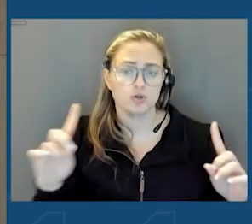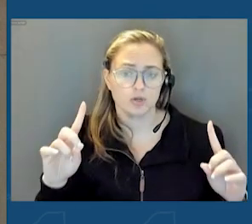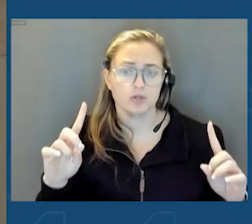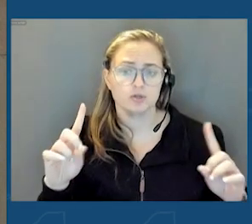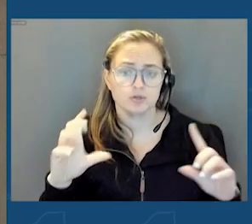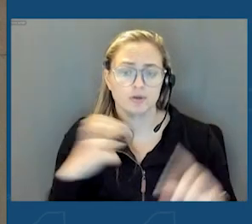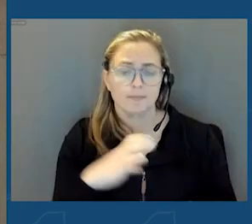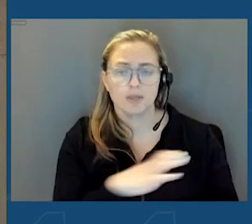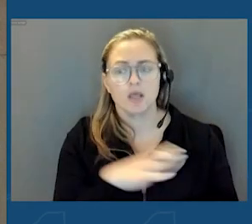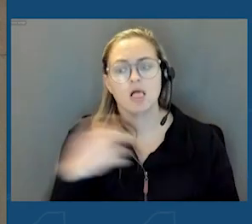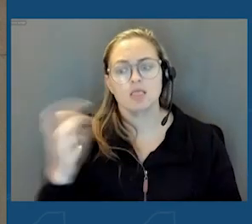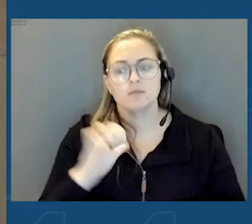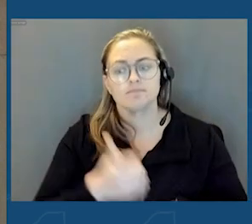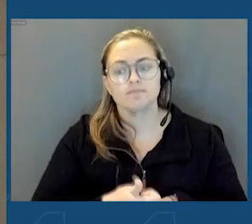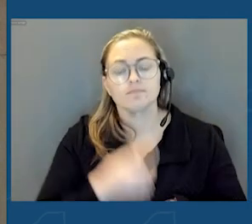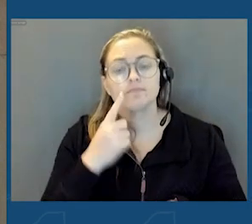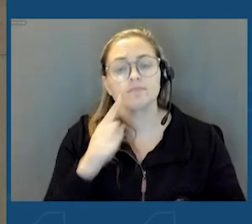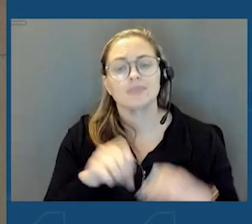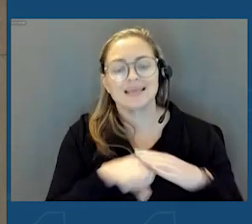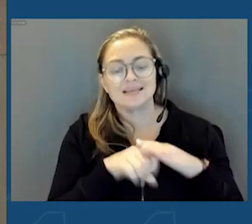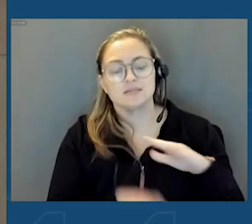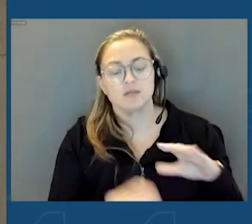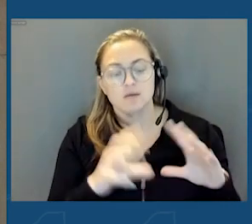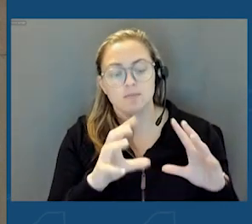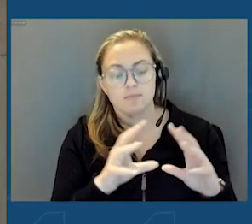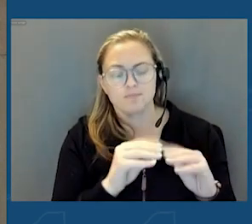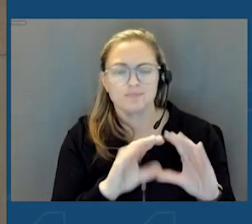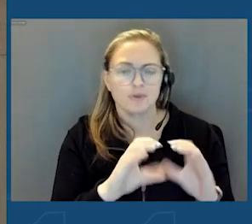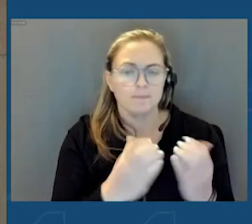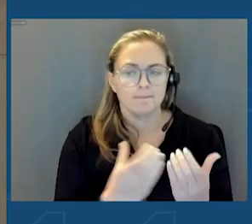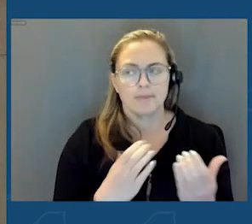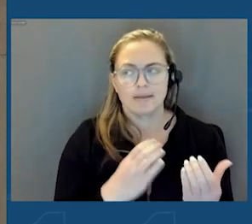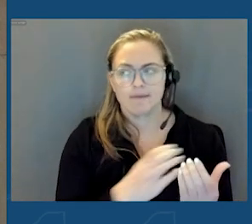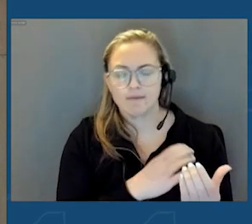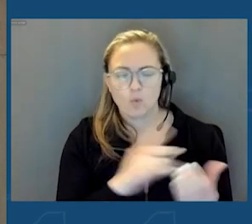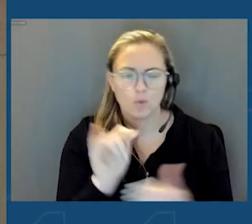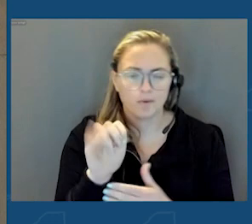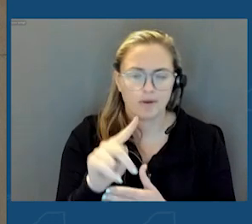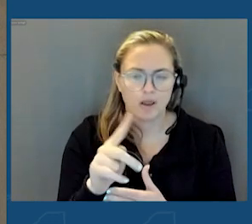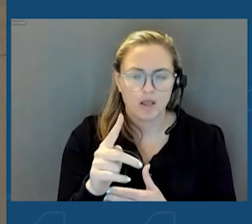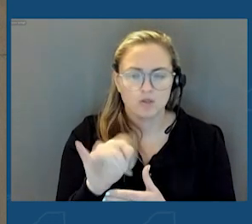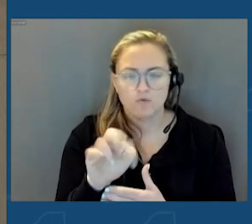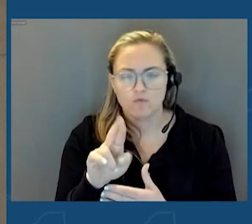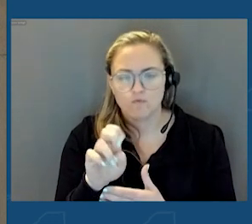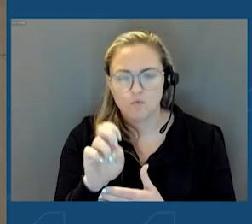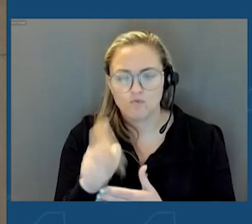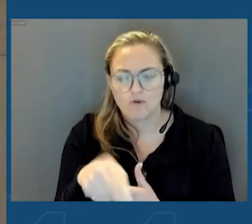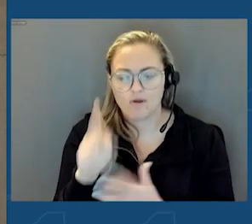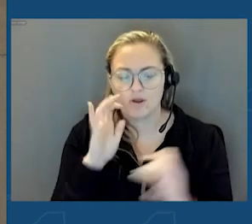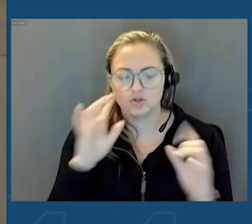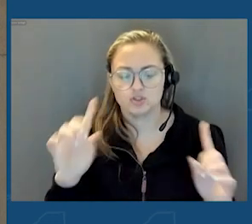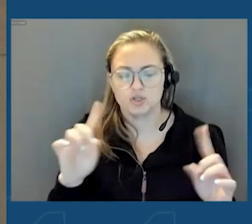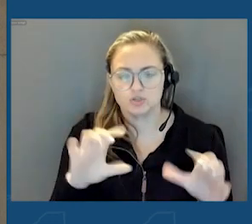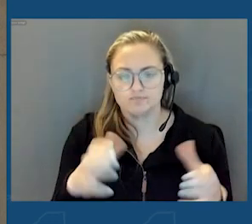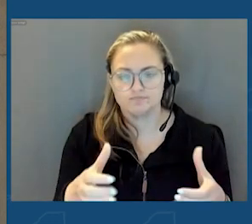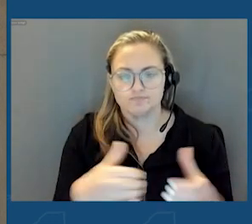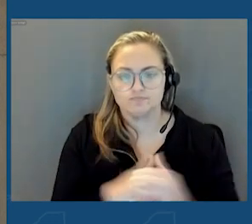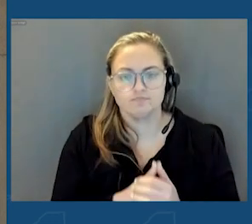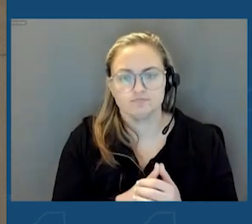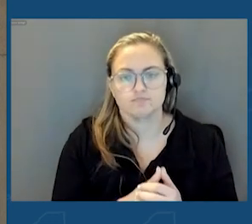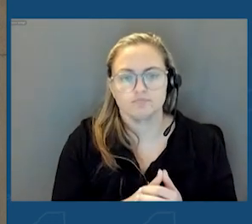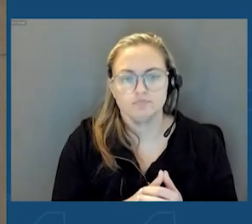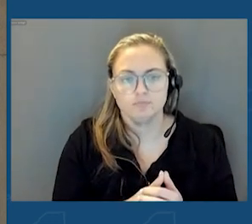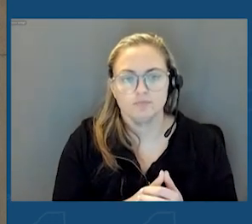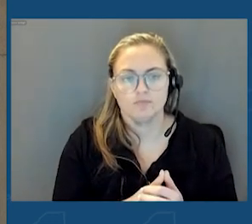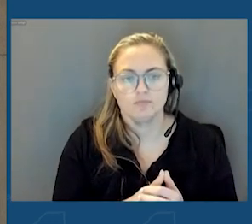they created a subcommittee or task force for the Higher Education Committee on